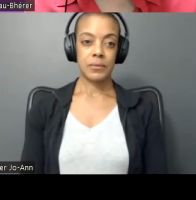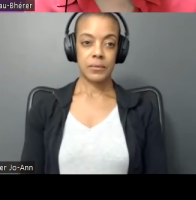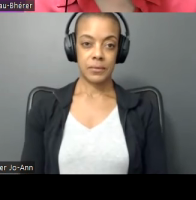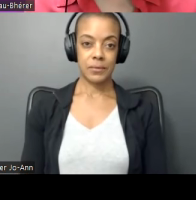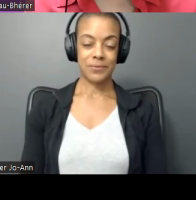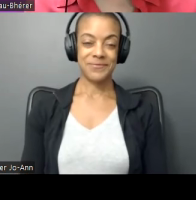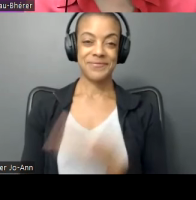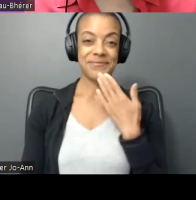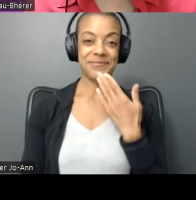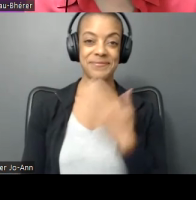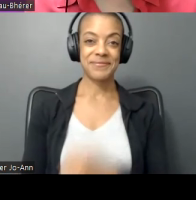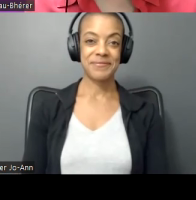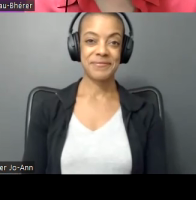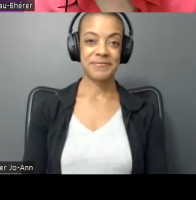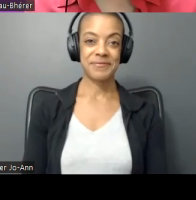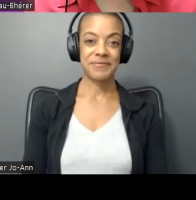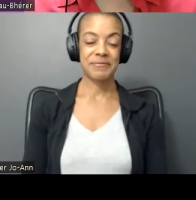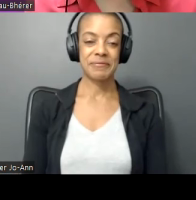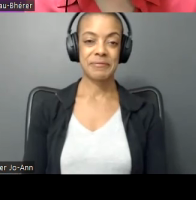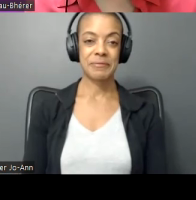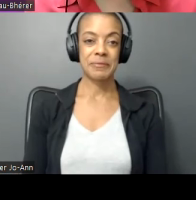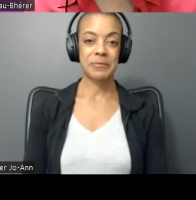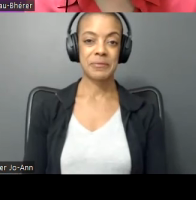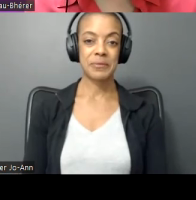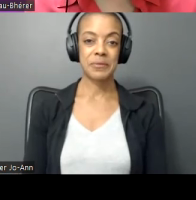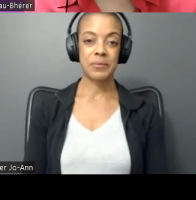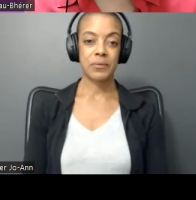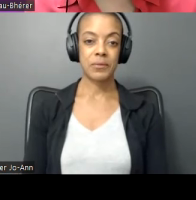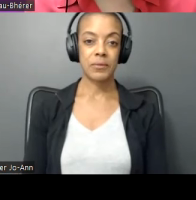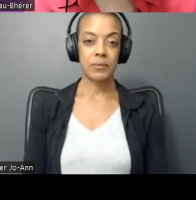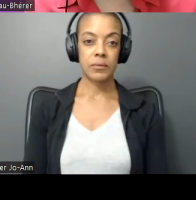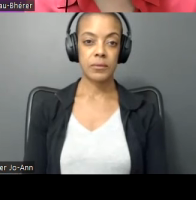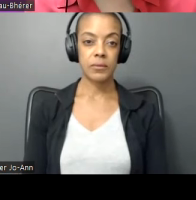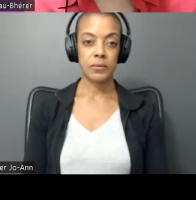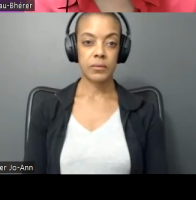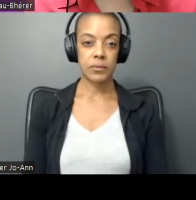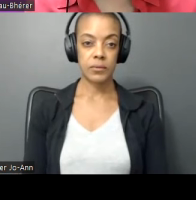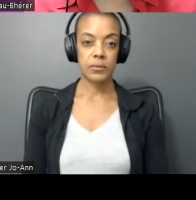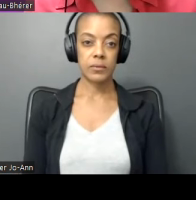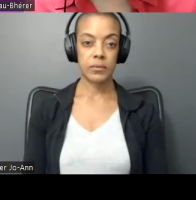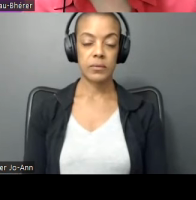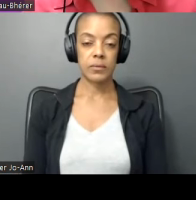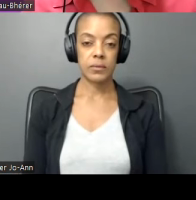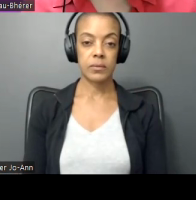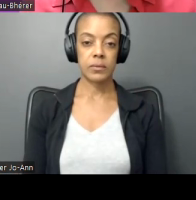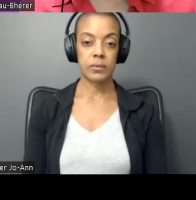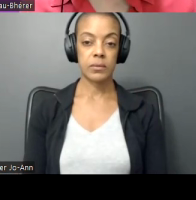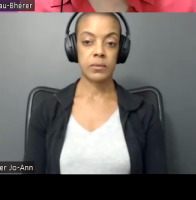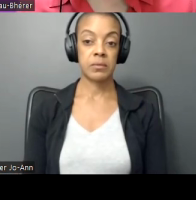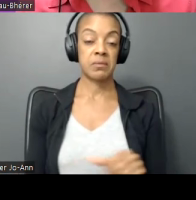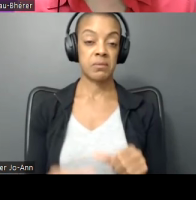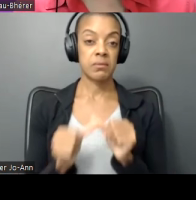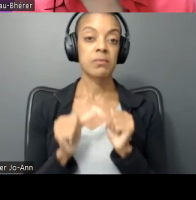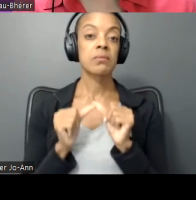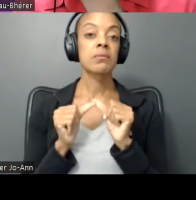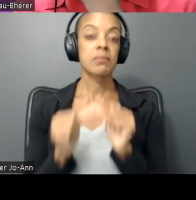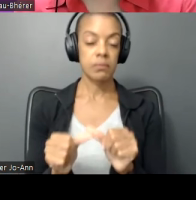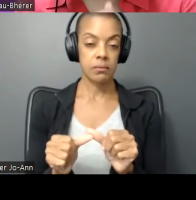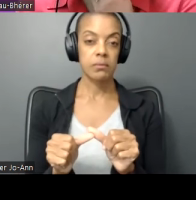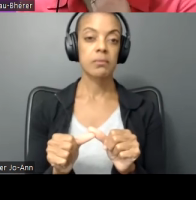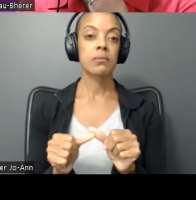Thank you. So just to continue on this idea, when we talk